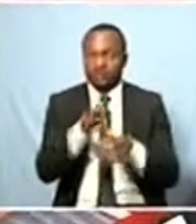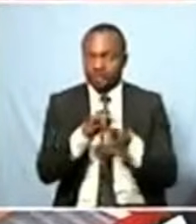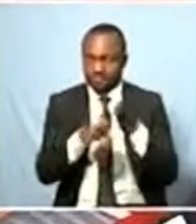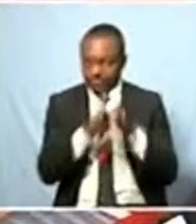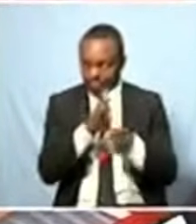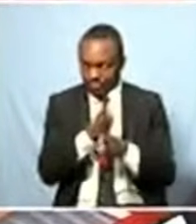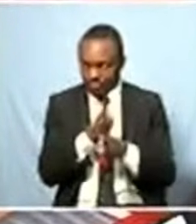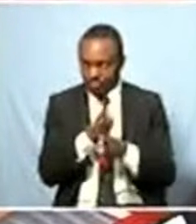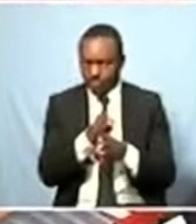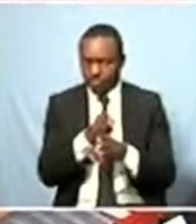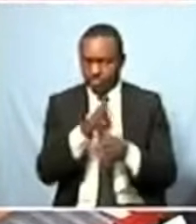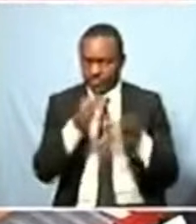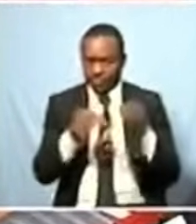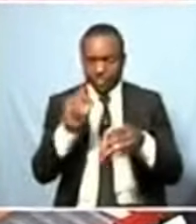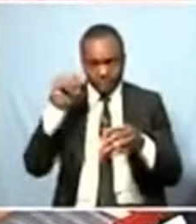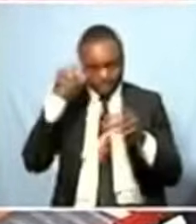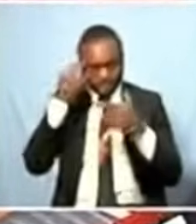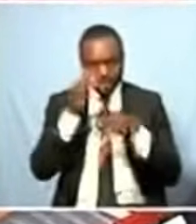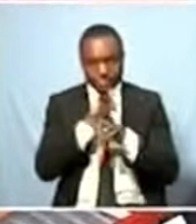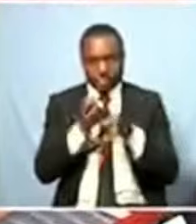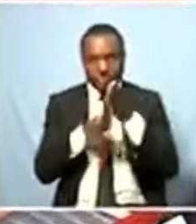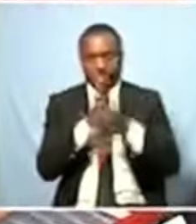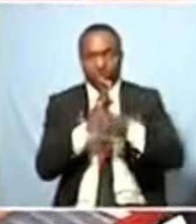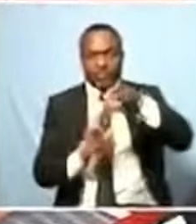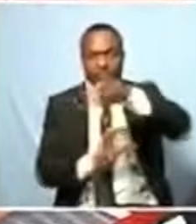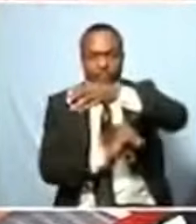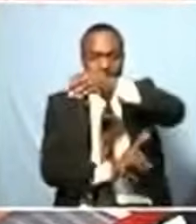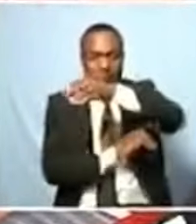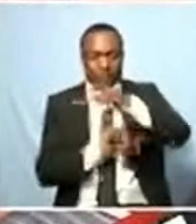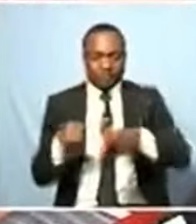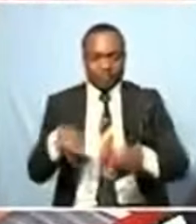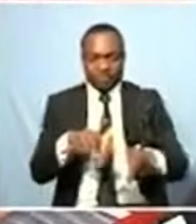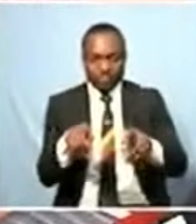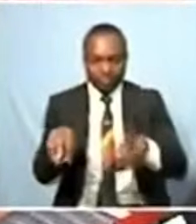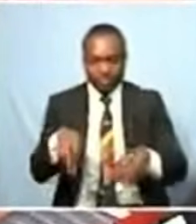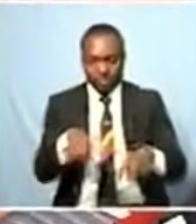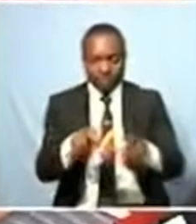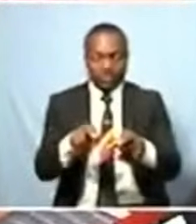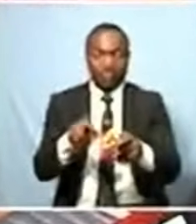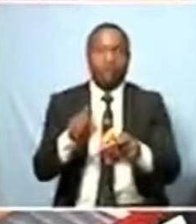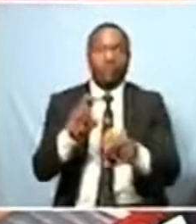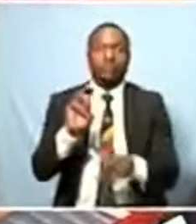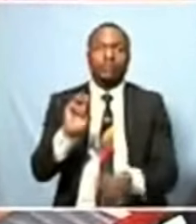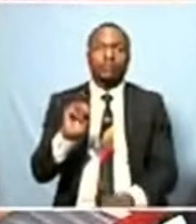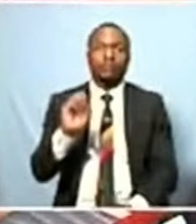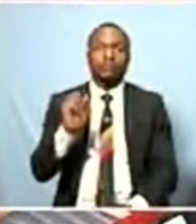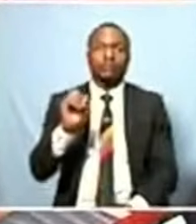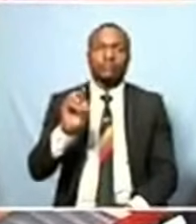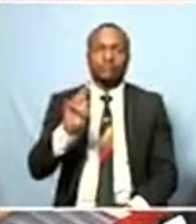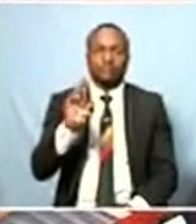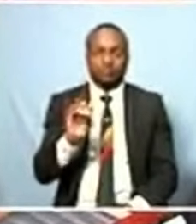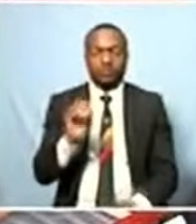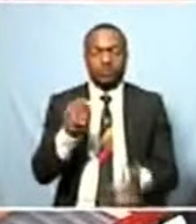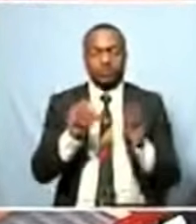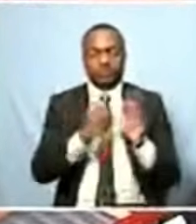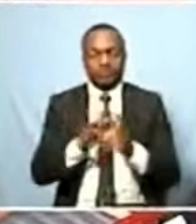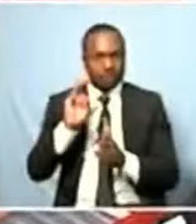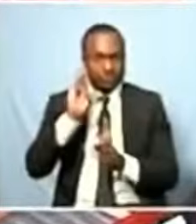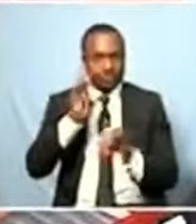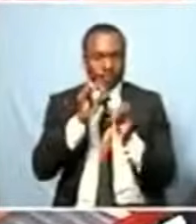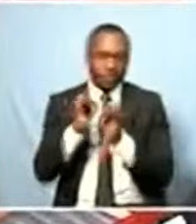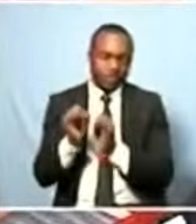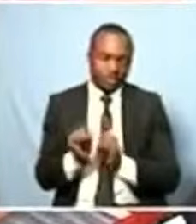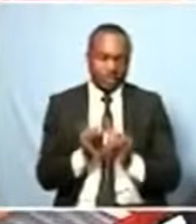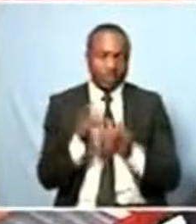to construct Kasenengwa Bridge across Kasenengwa River on Musoro Road in Kasenengwa District. If so, when the plans will be